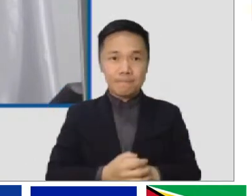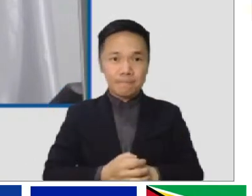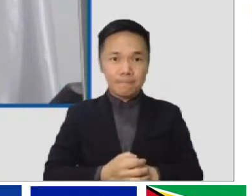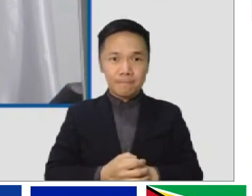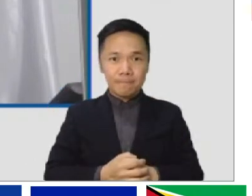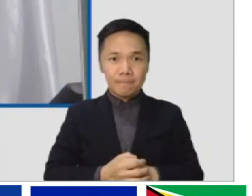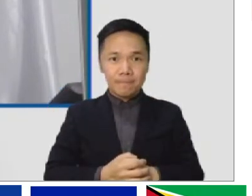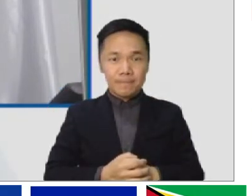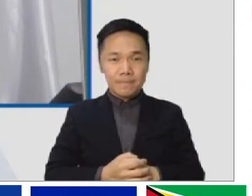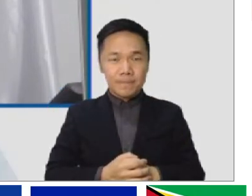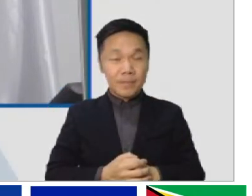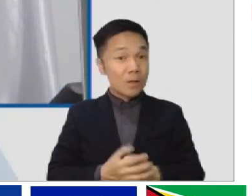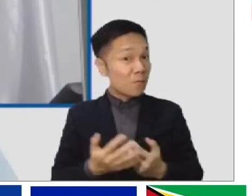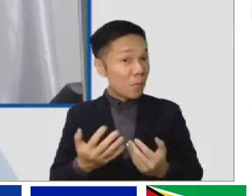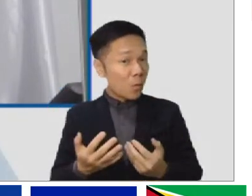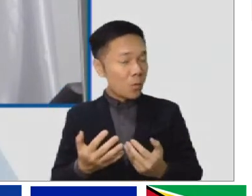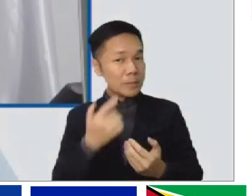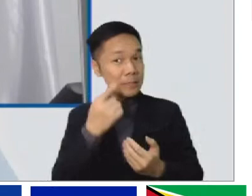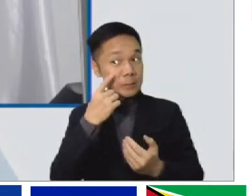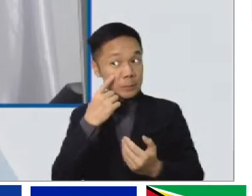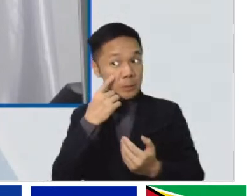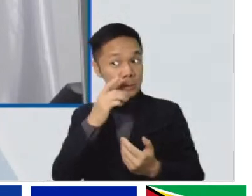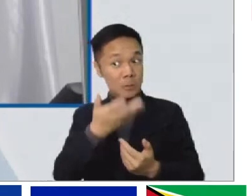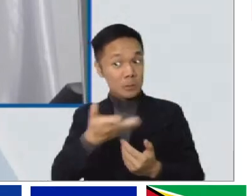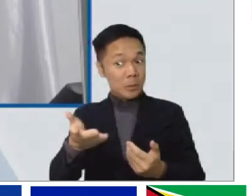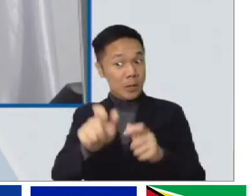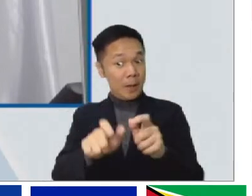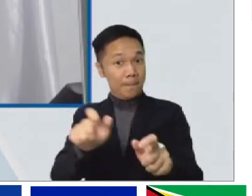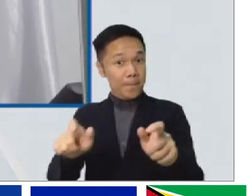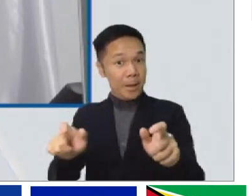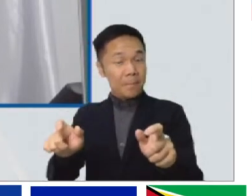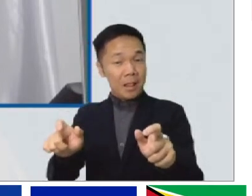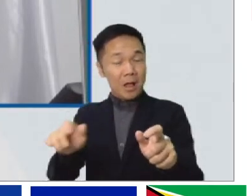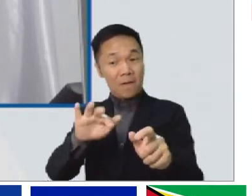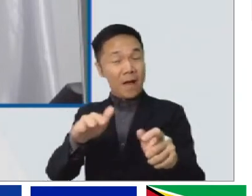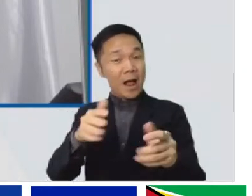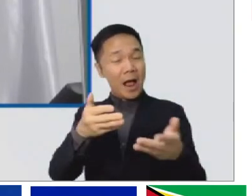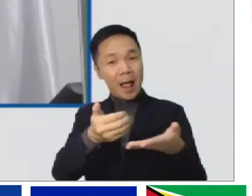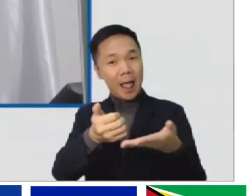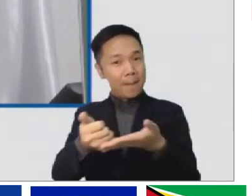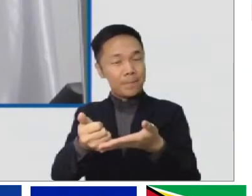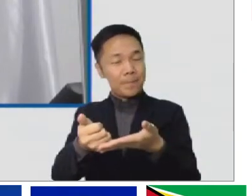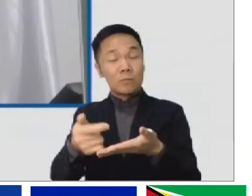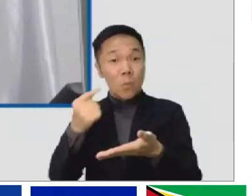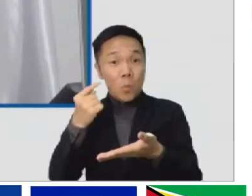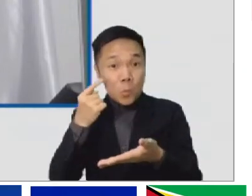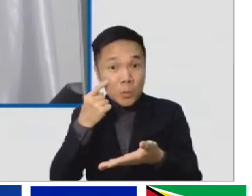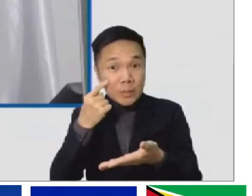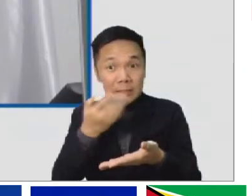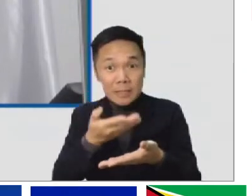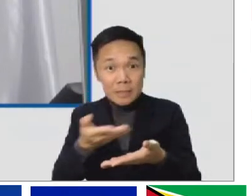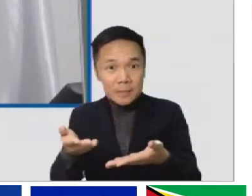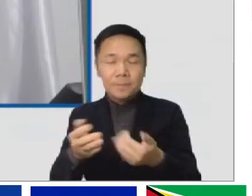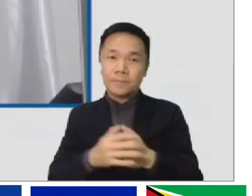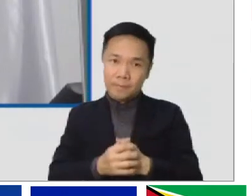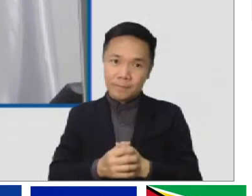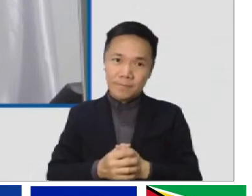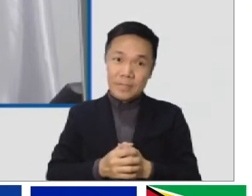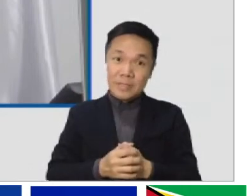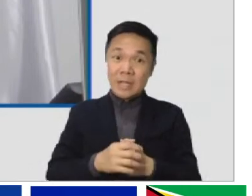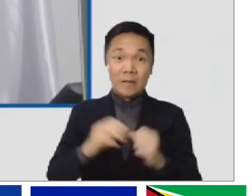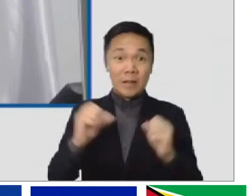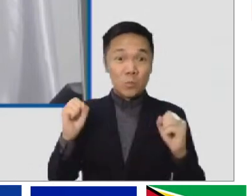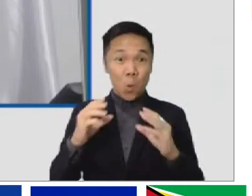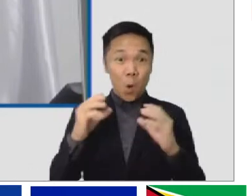on the population, and that is also focused on the verification list of early warning according